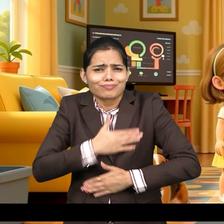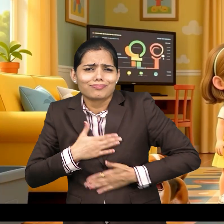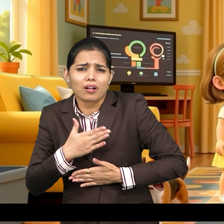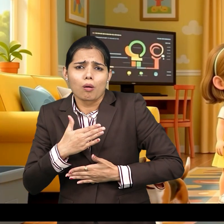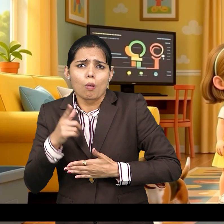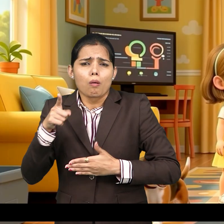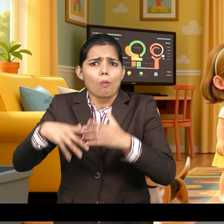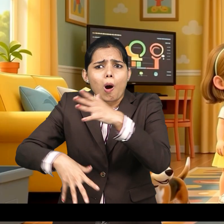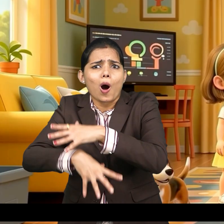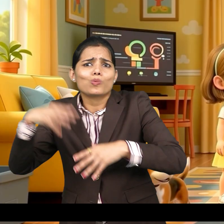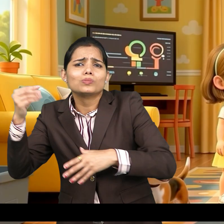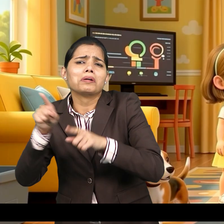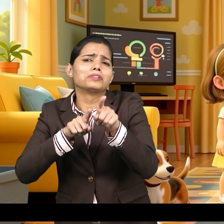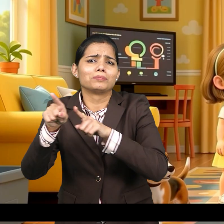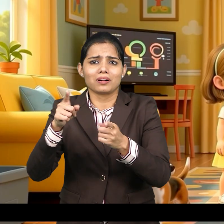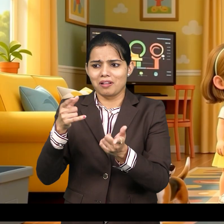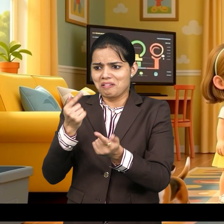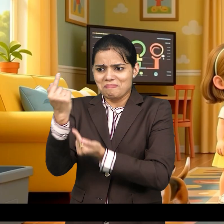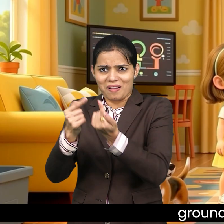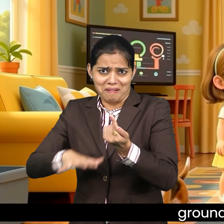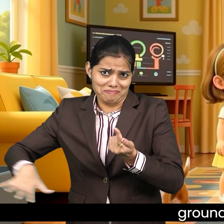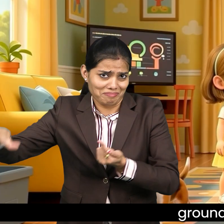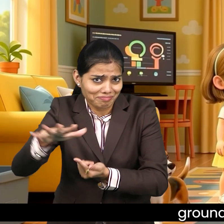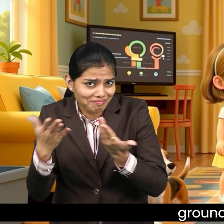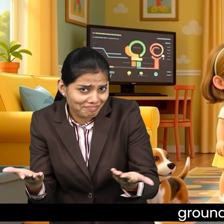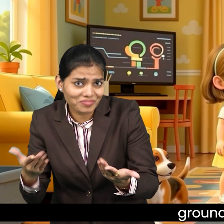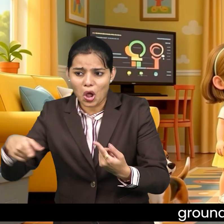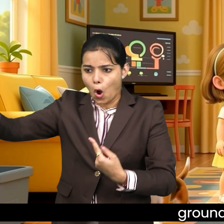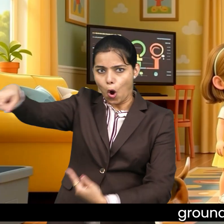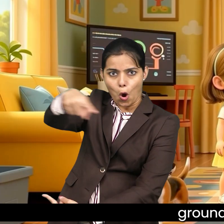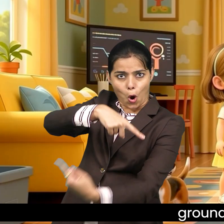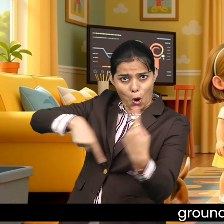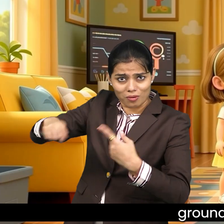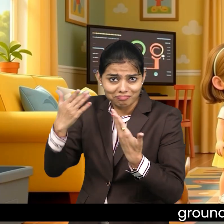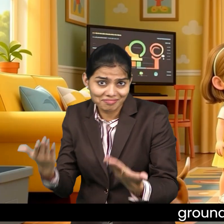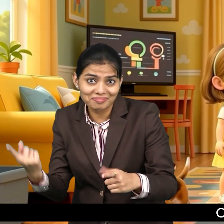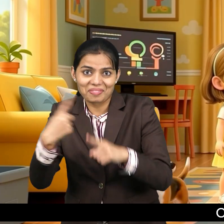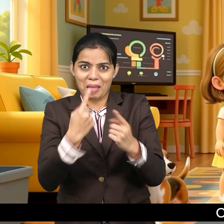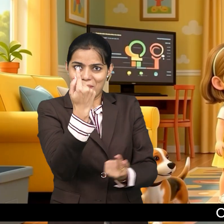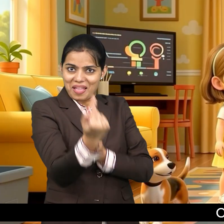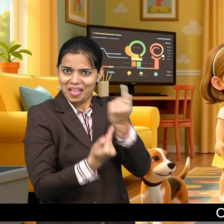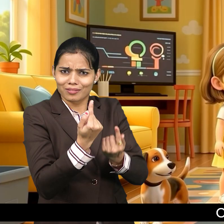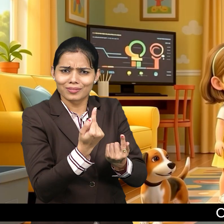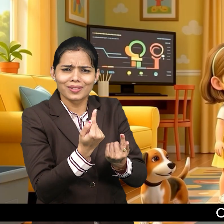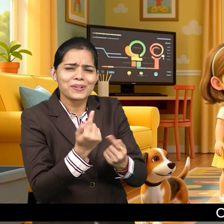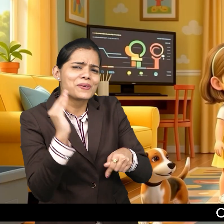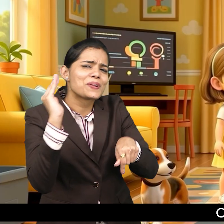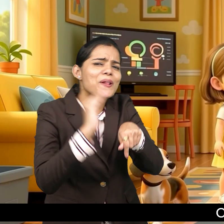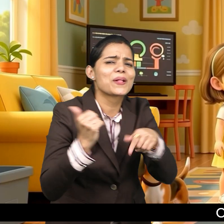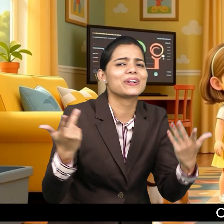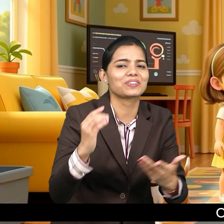Games played in open spaces like fields, grounds or parks are called outdoor